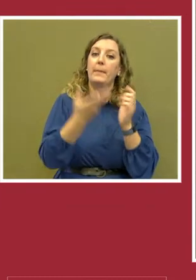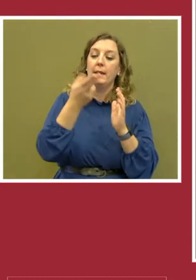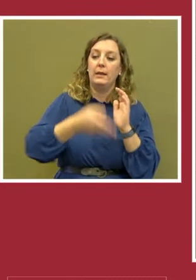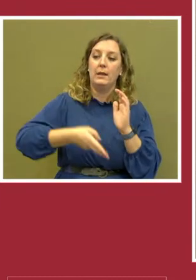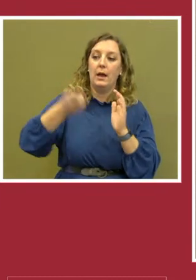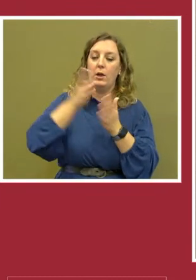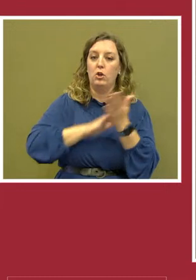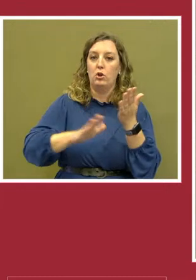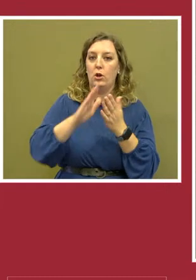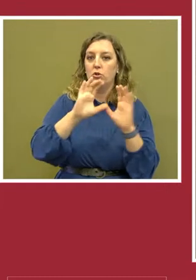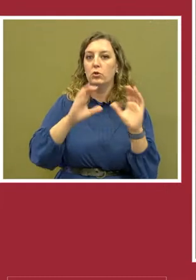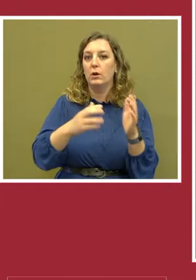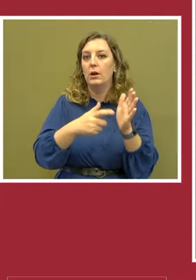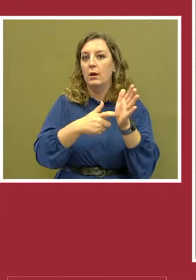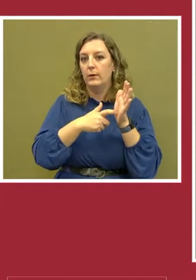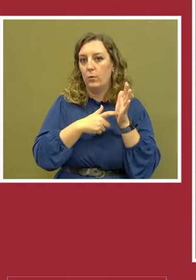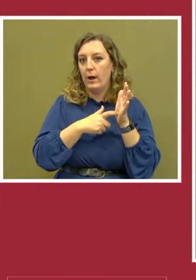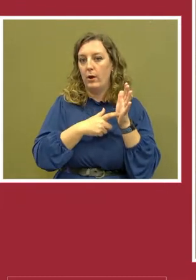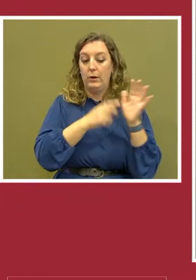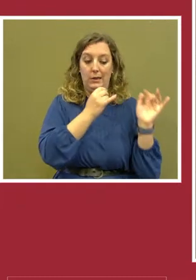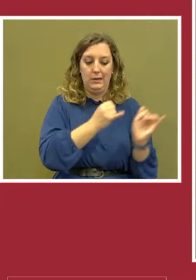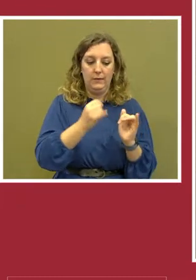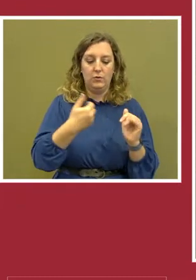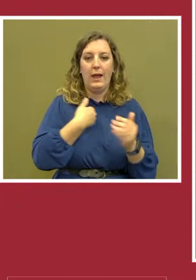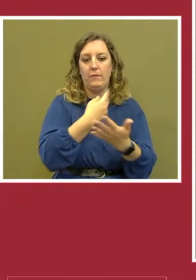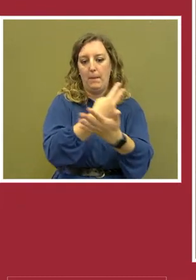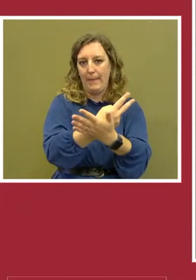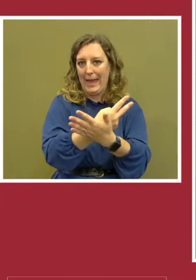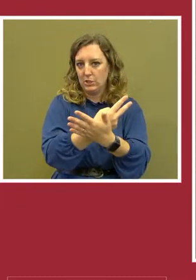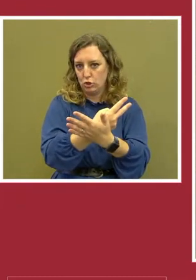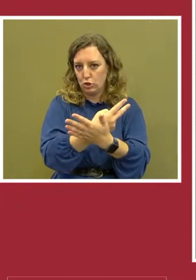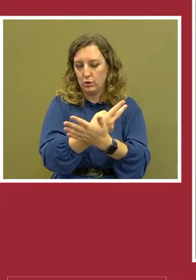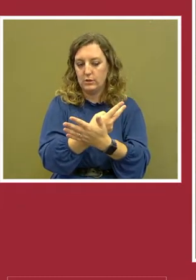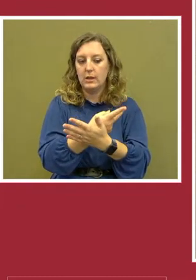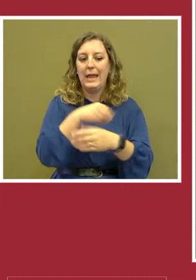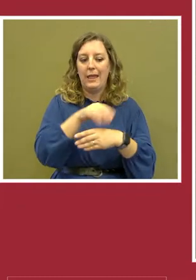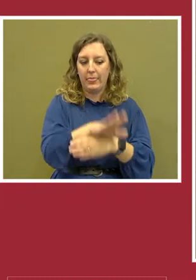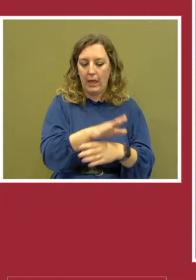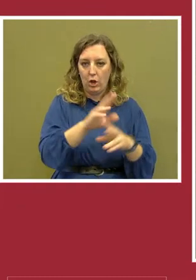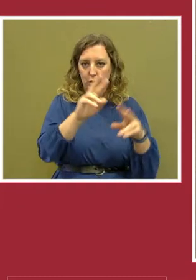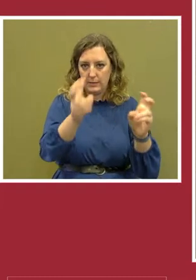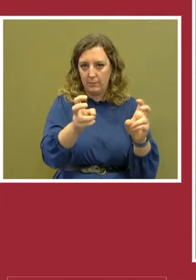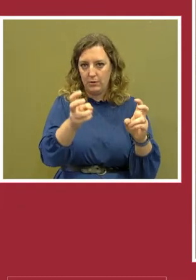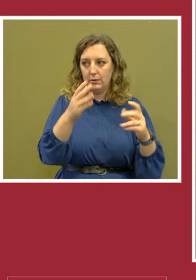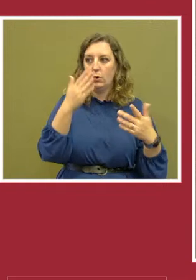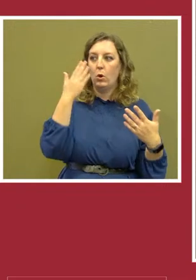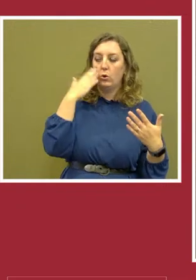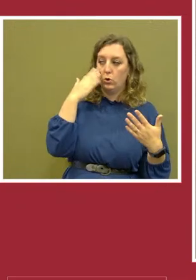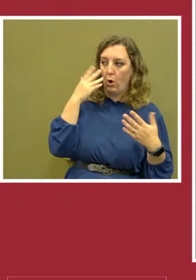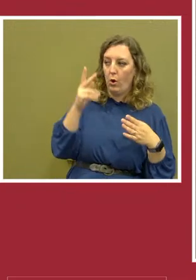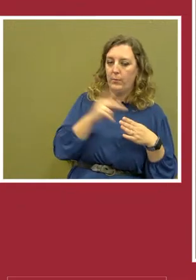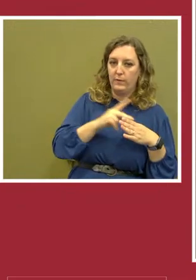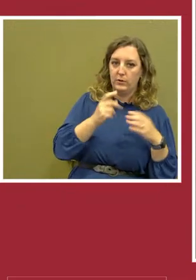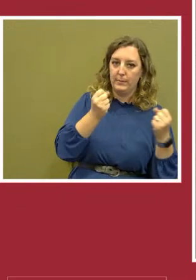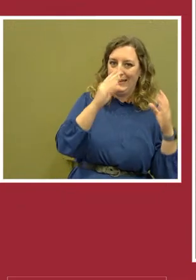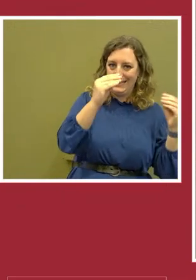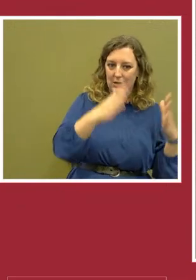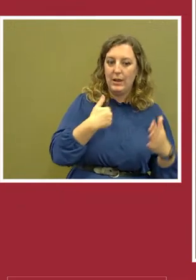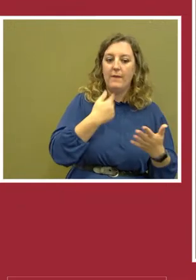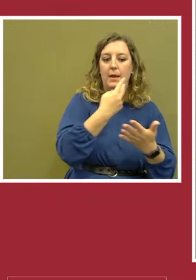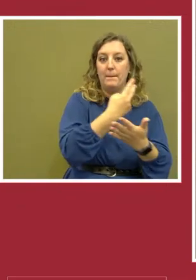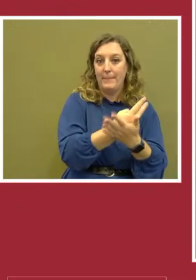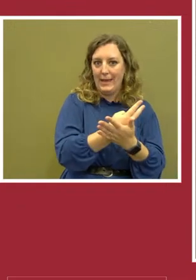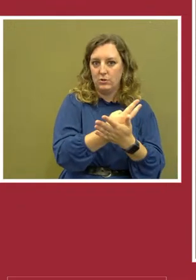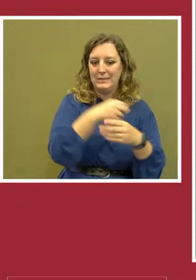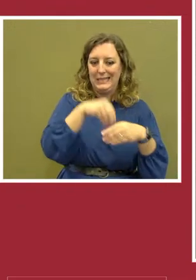college courses require that individual to have a master's in the subject they teach. As you know, in our profession, many of the teachers have masters